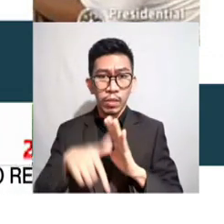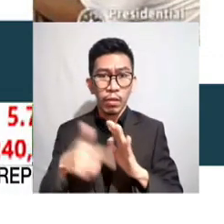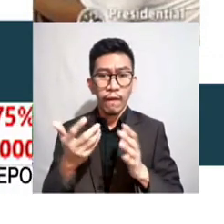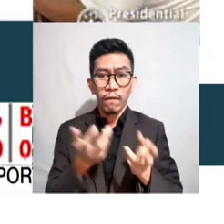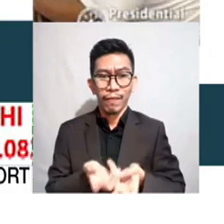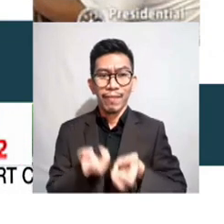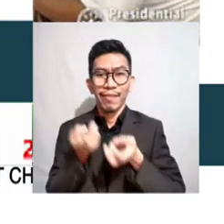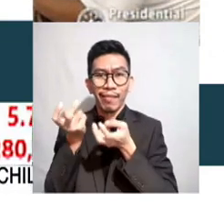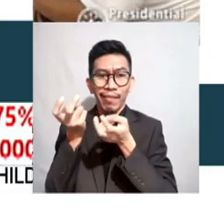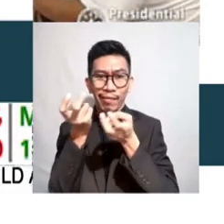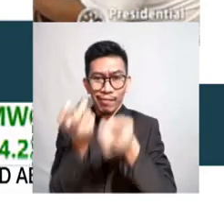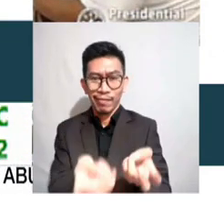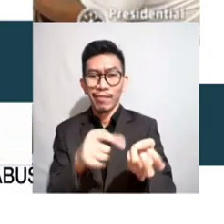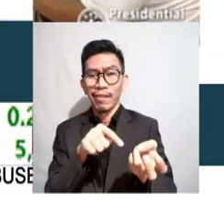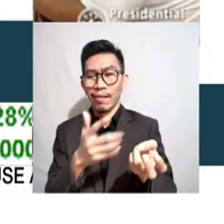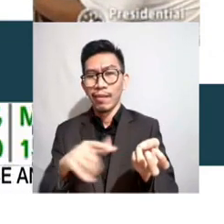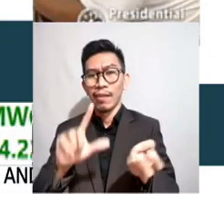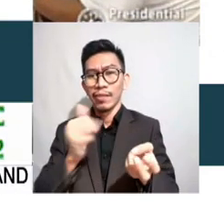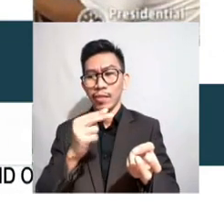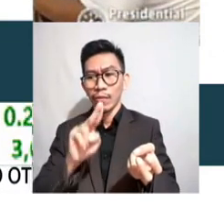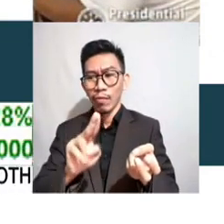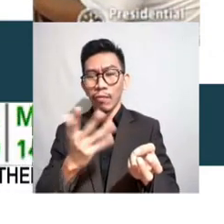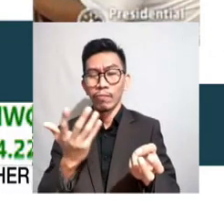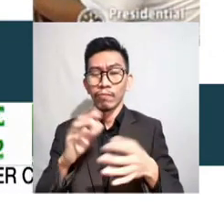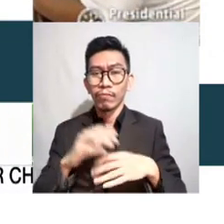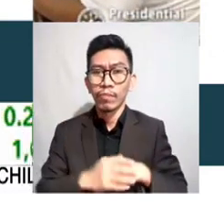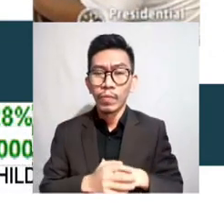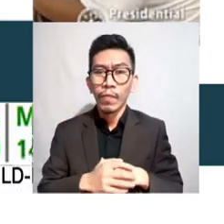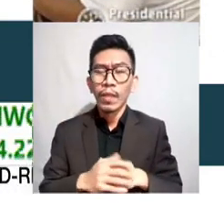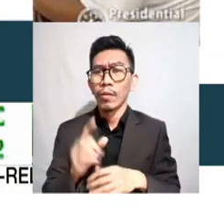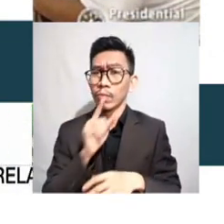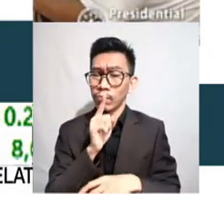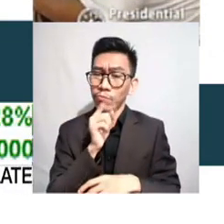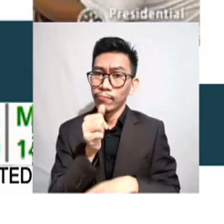sa implementation, so we should bring them on. And it gets sa lahat yung private sector.